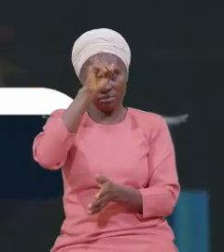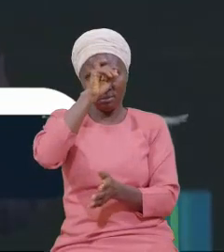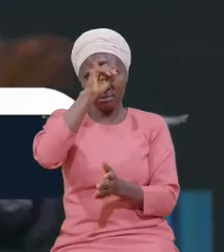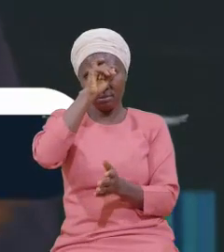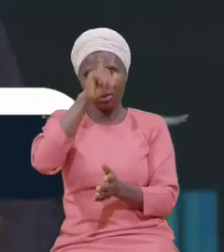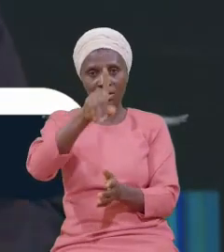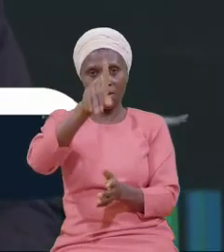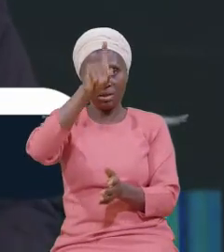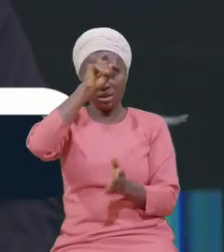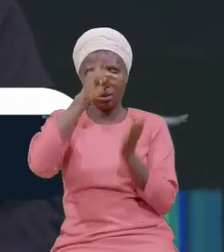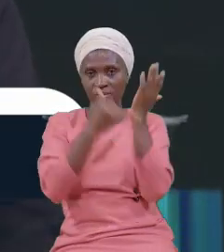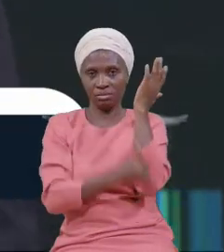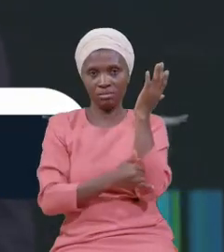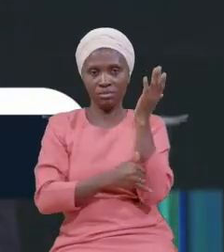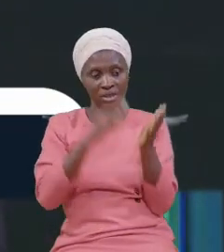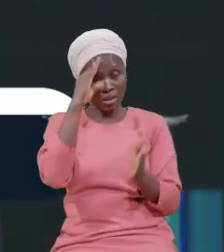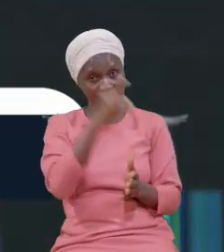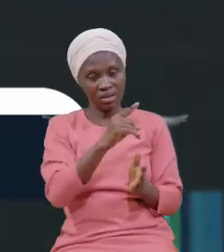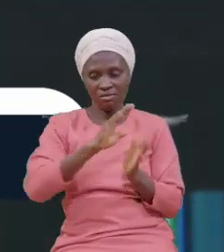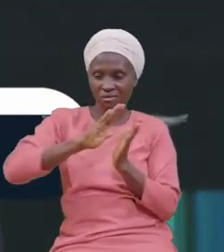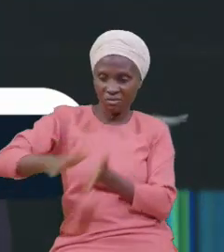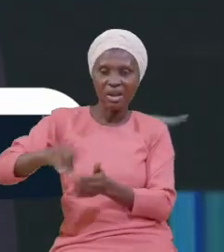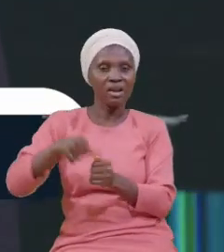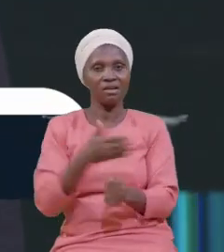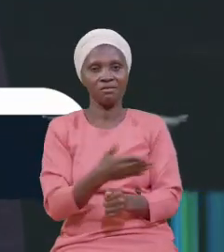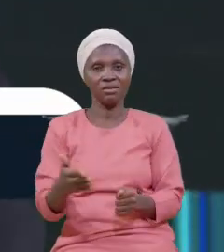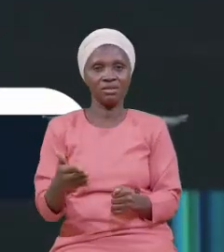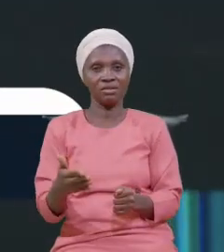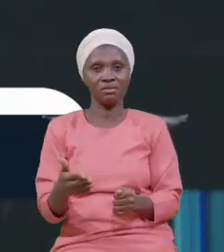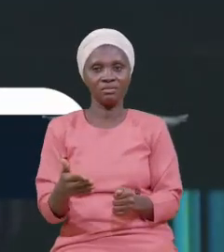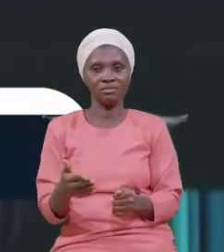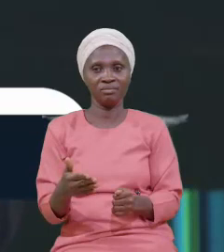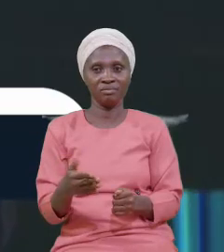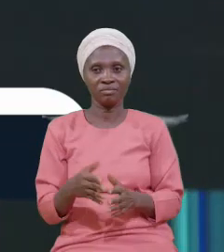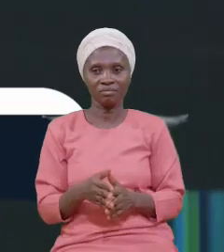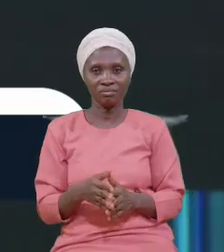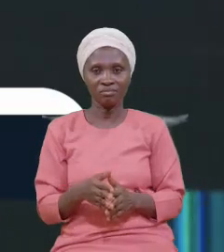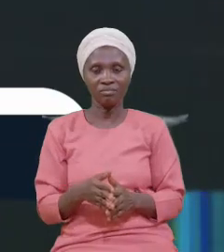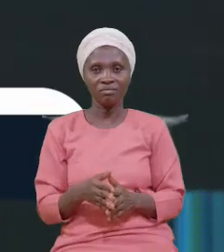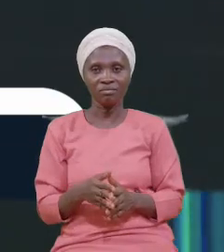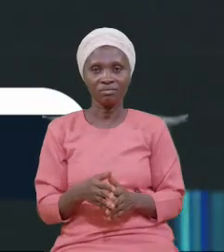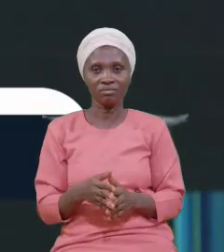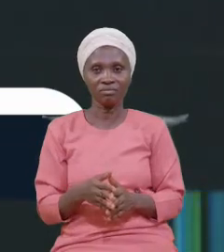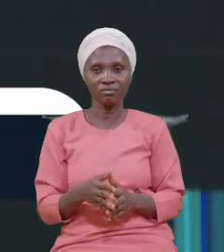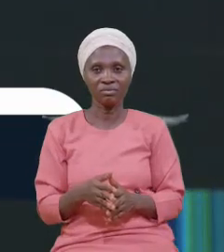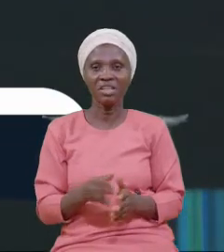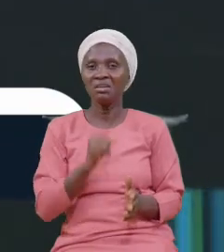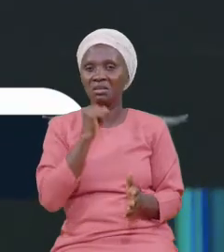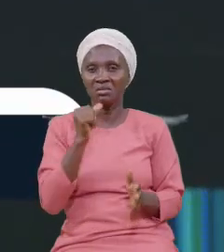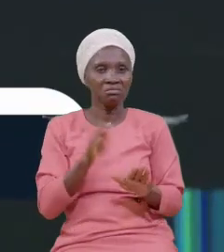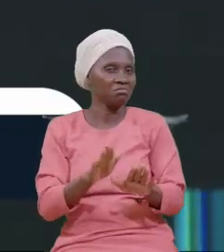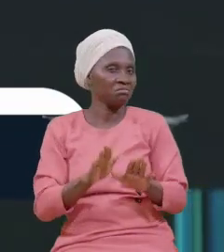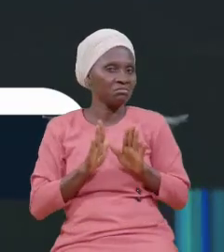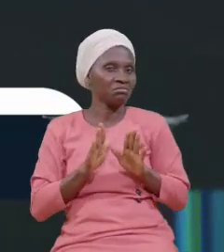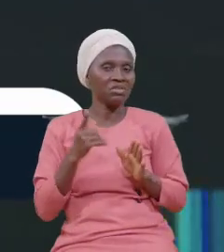forsook everything, even the despot tyrant in Egypt, not fearing the